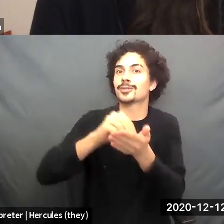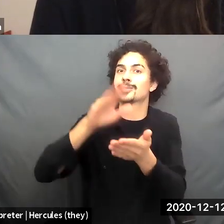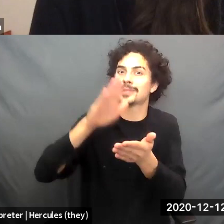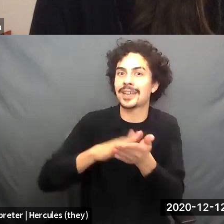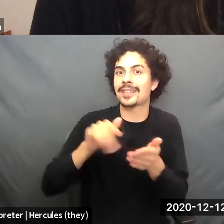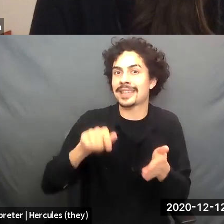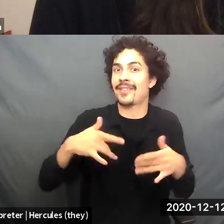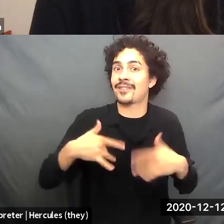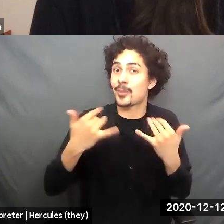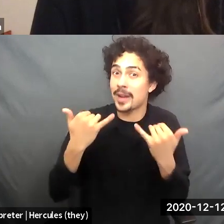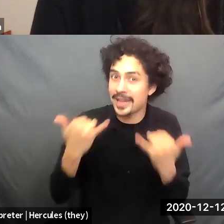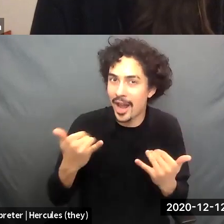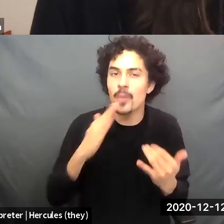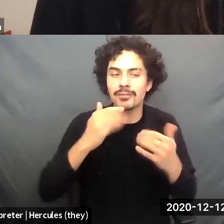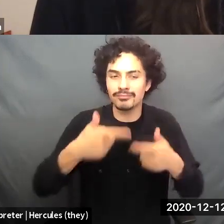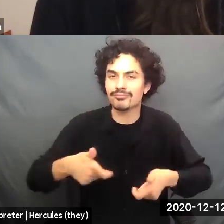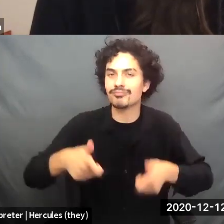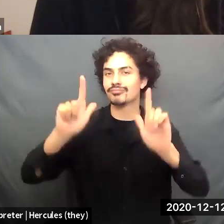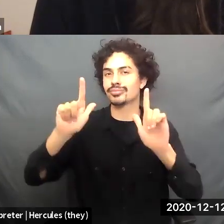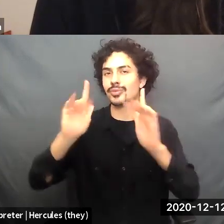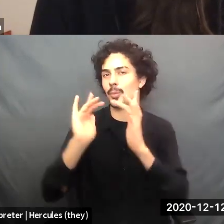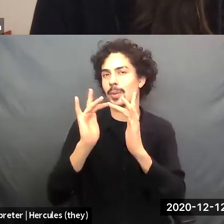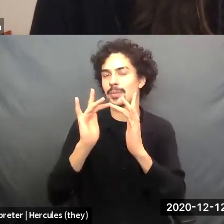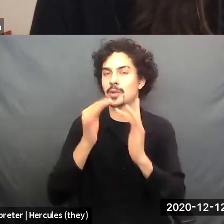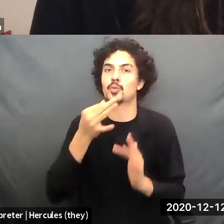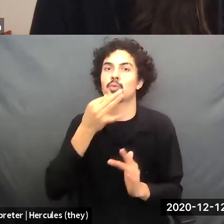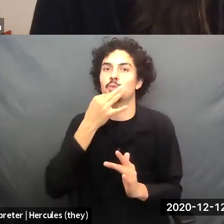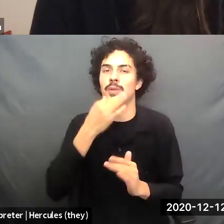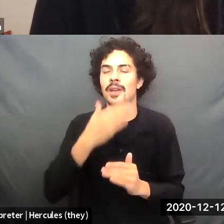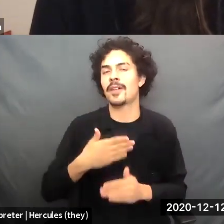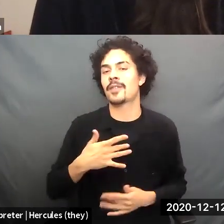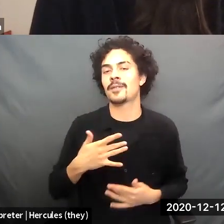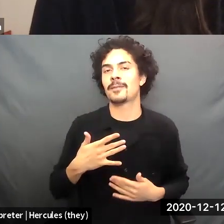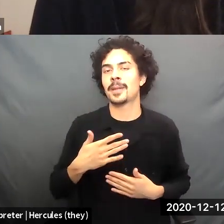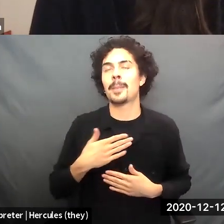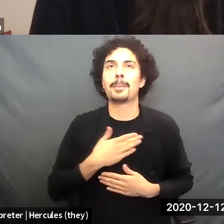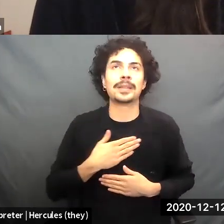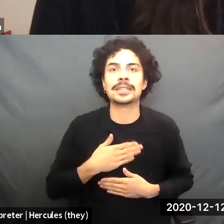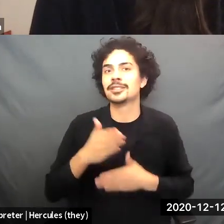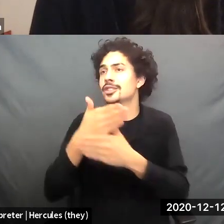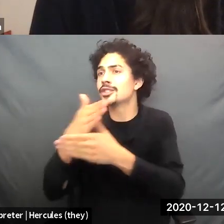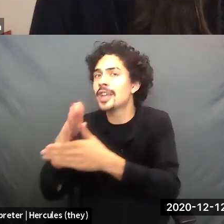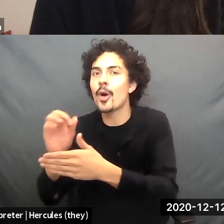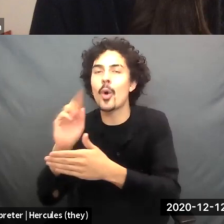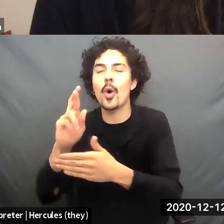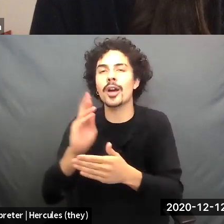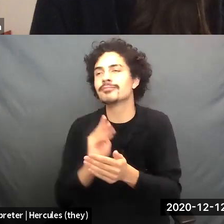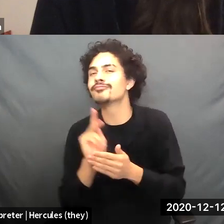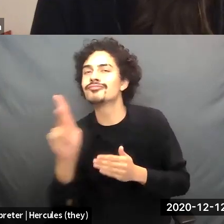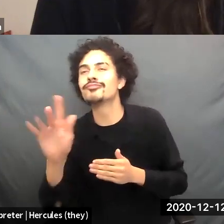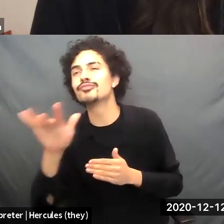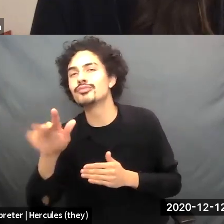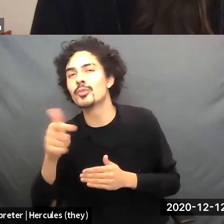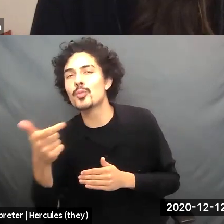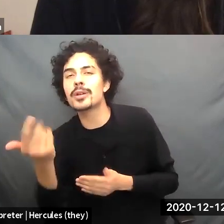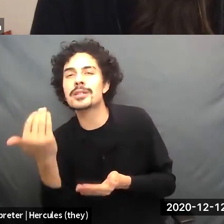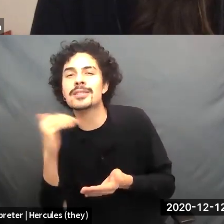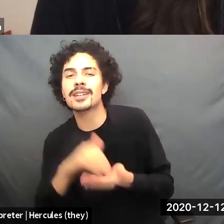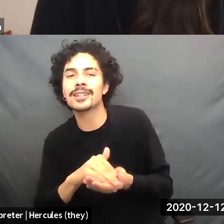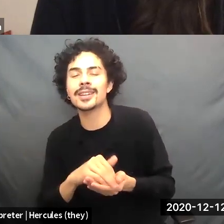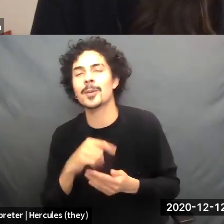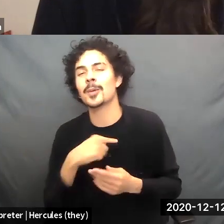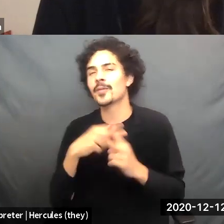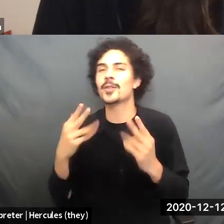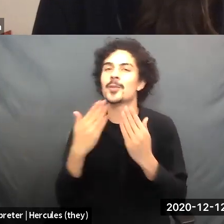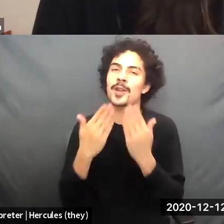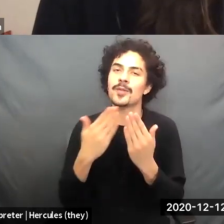you all watched will be on our website shortly. So please feel free to, to share it or return to it. Um, and we're, we're grateful